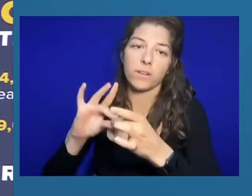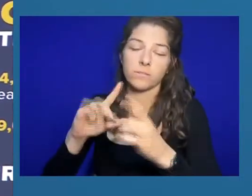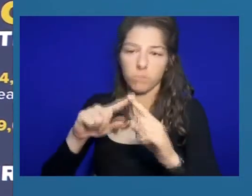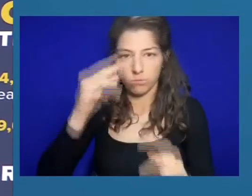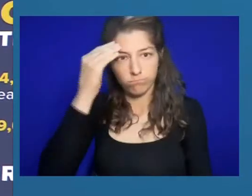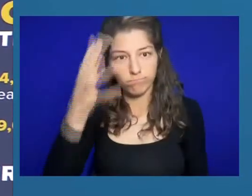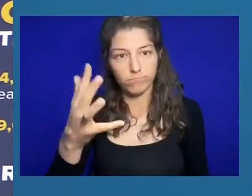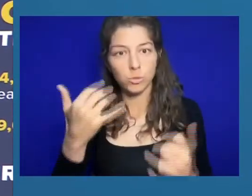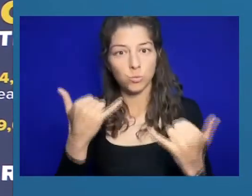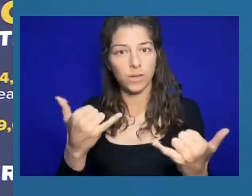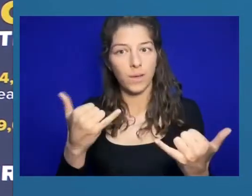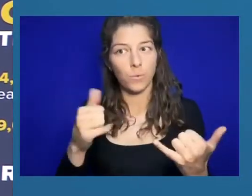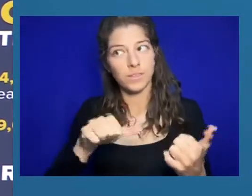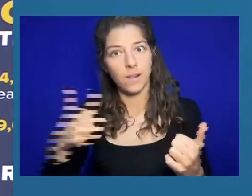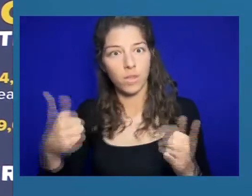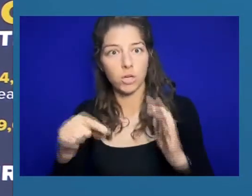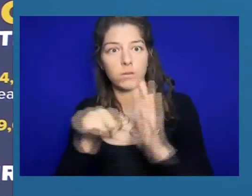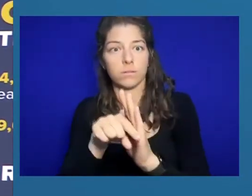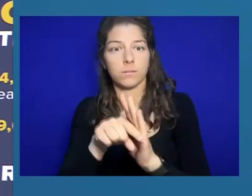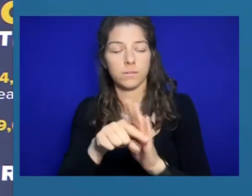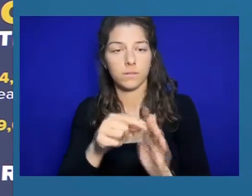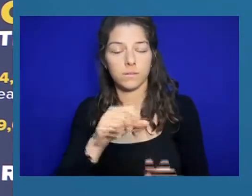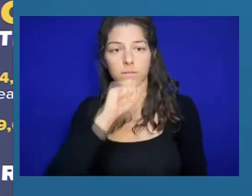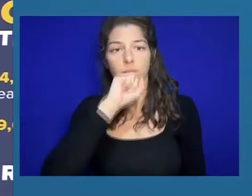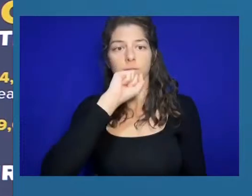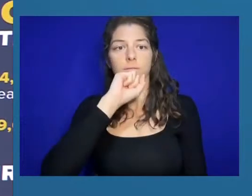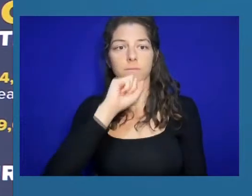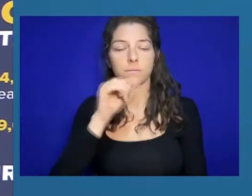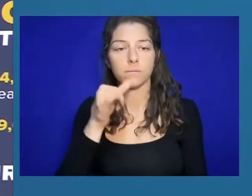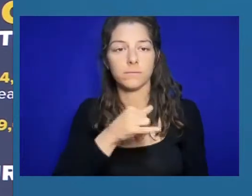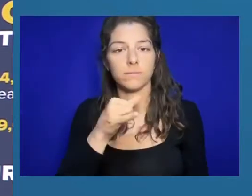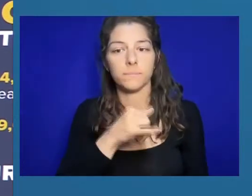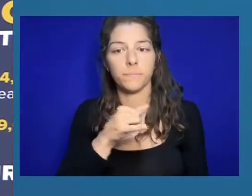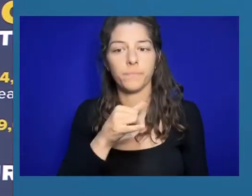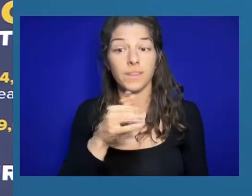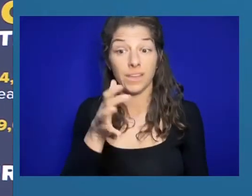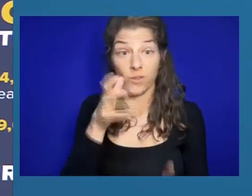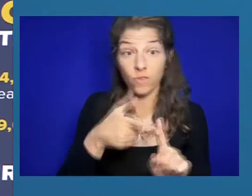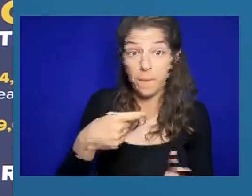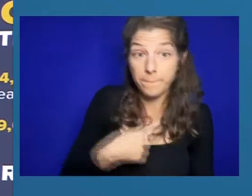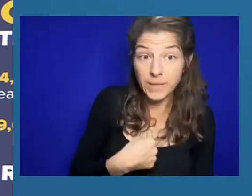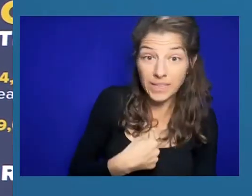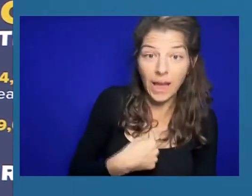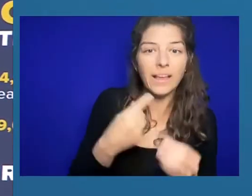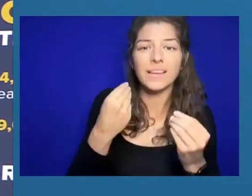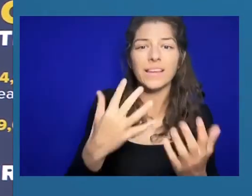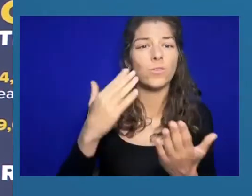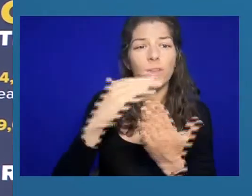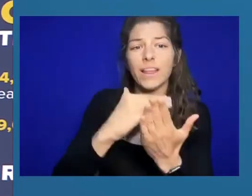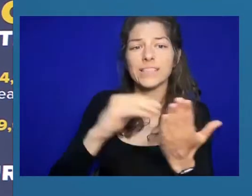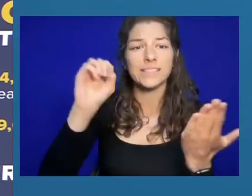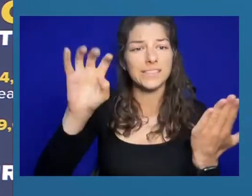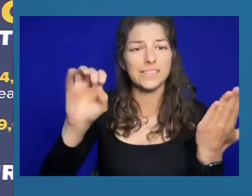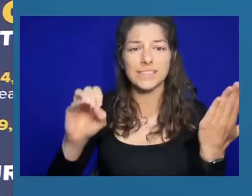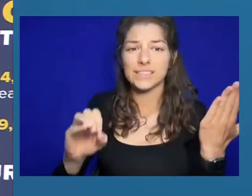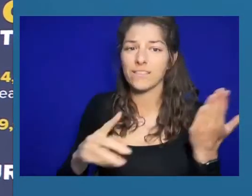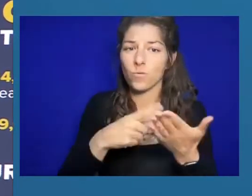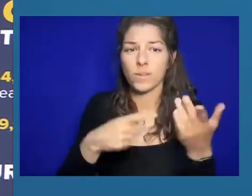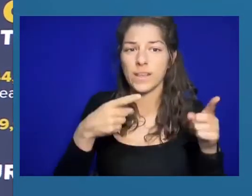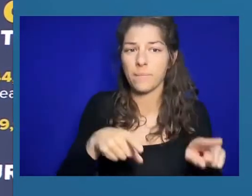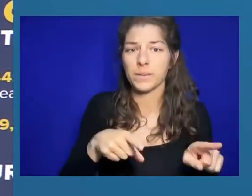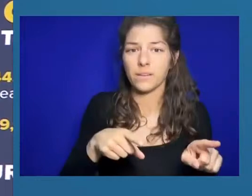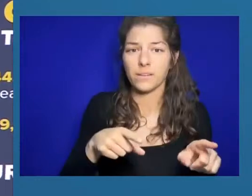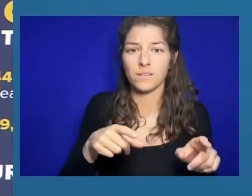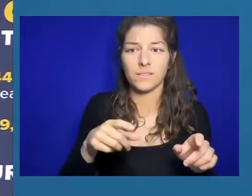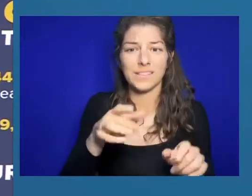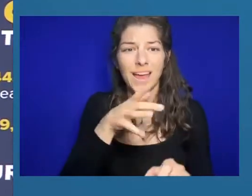another setback. And I didn't want you to just hear from me because I can give you the whole list of what's going on with